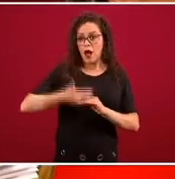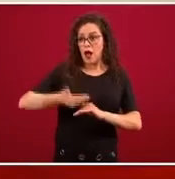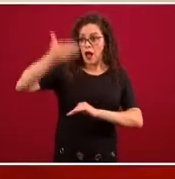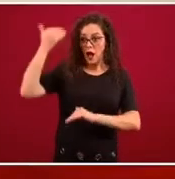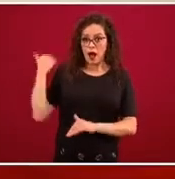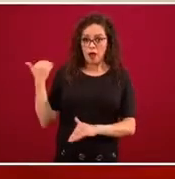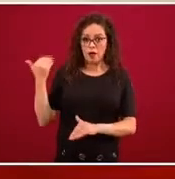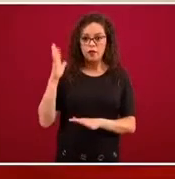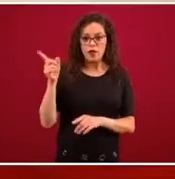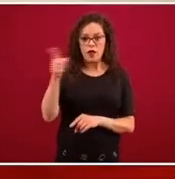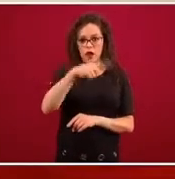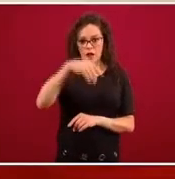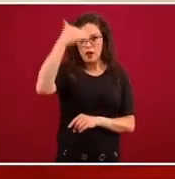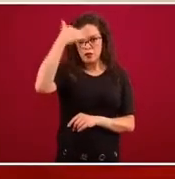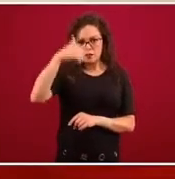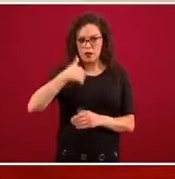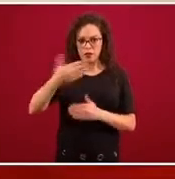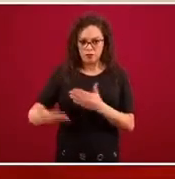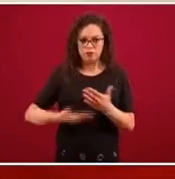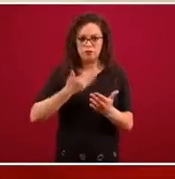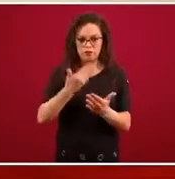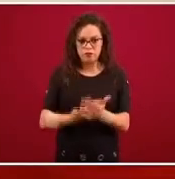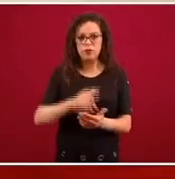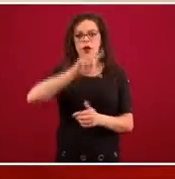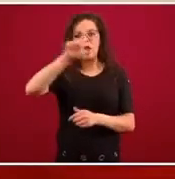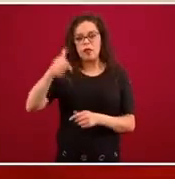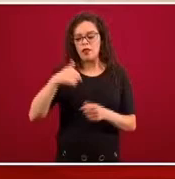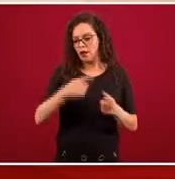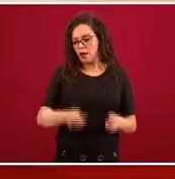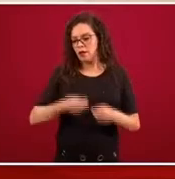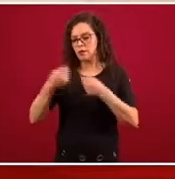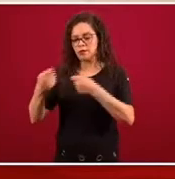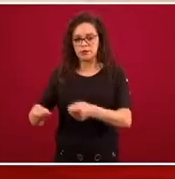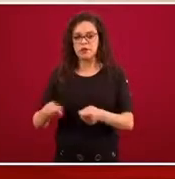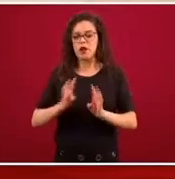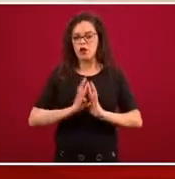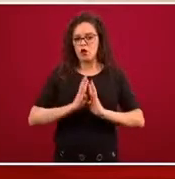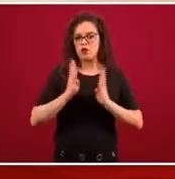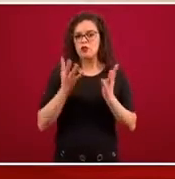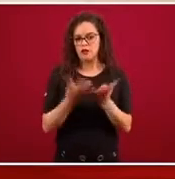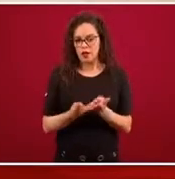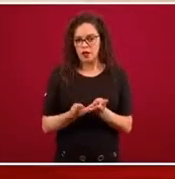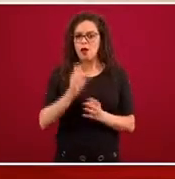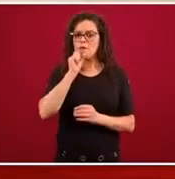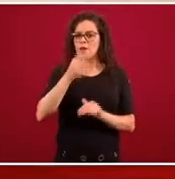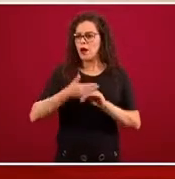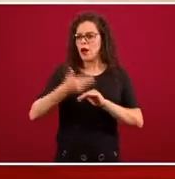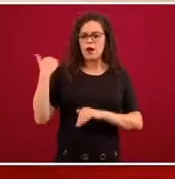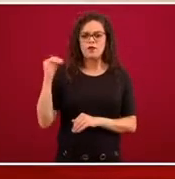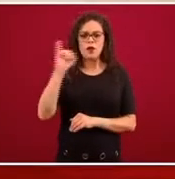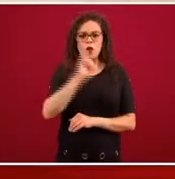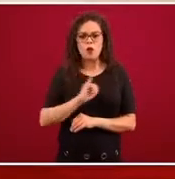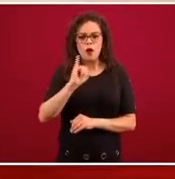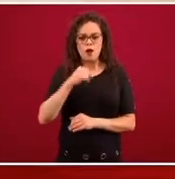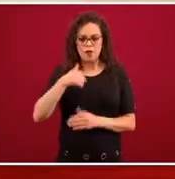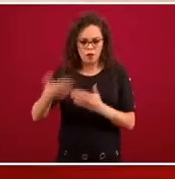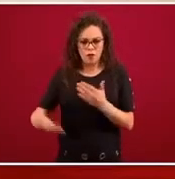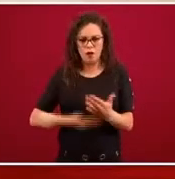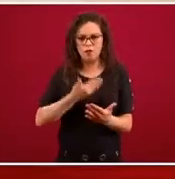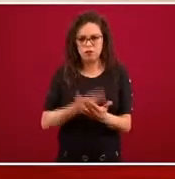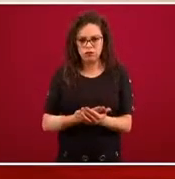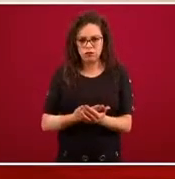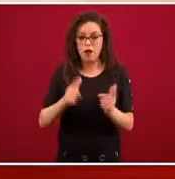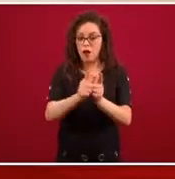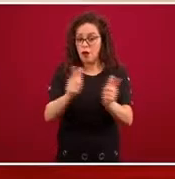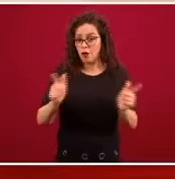proposals that I presented in the meeting, we made them public as proposals. We presented them to the public before officially presenting